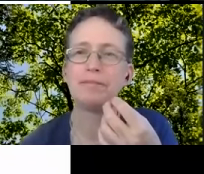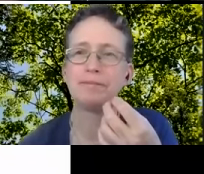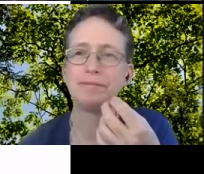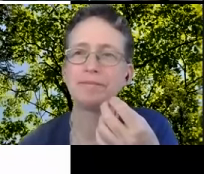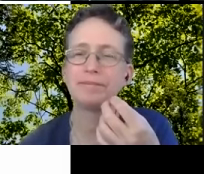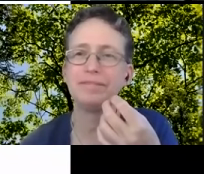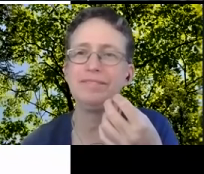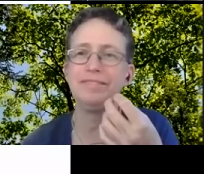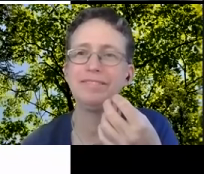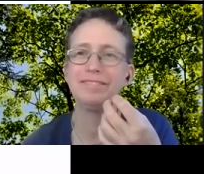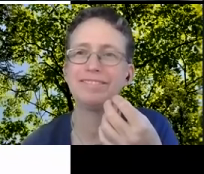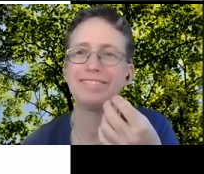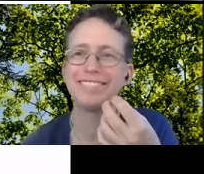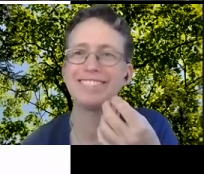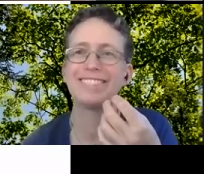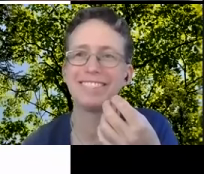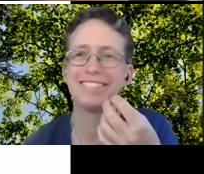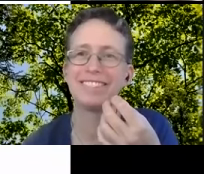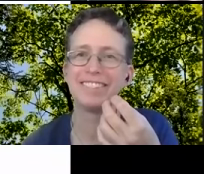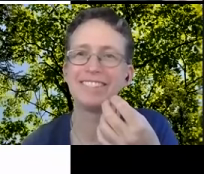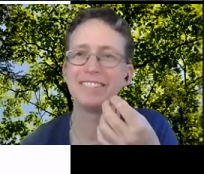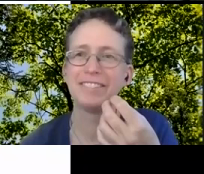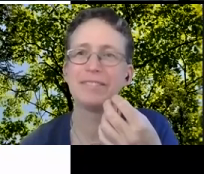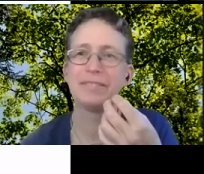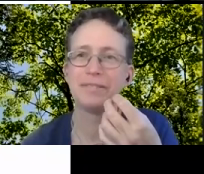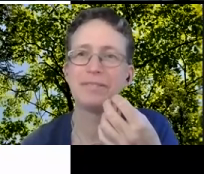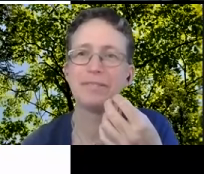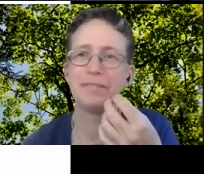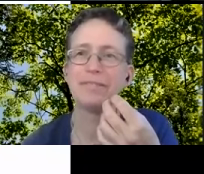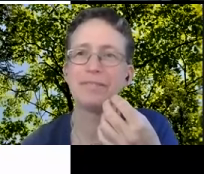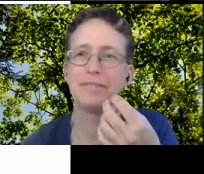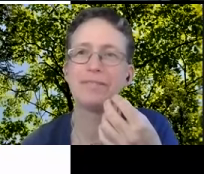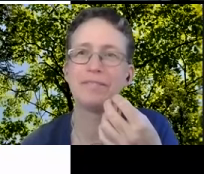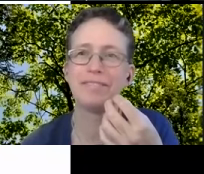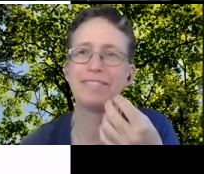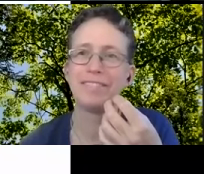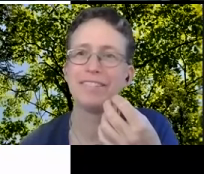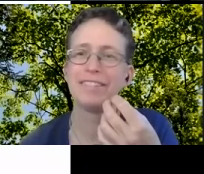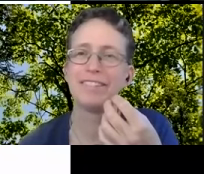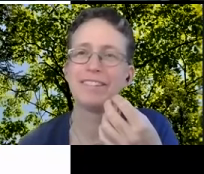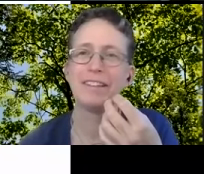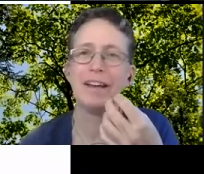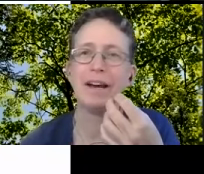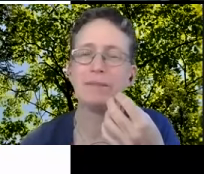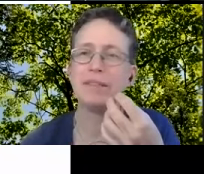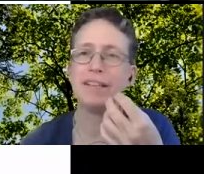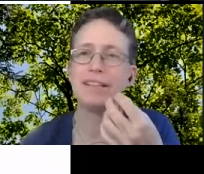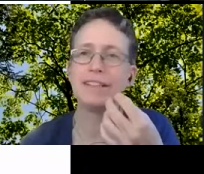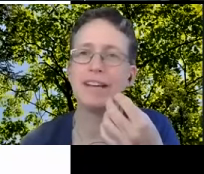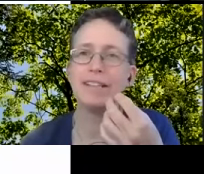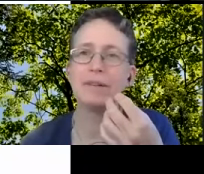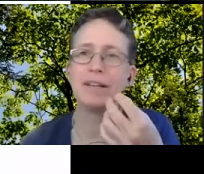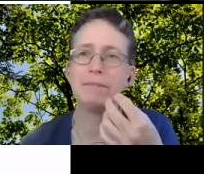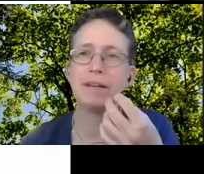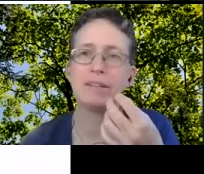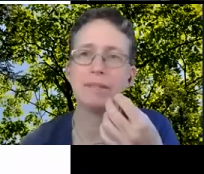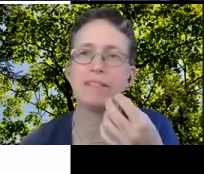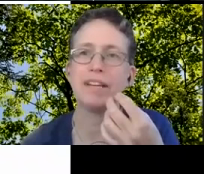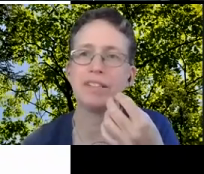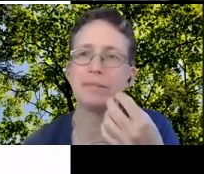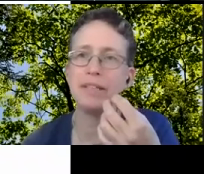airport, seeing this vast desert and then like this big green golf course. Yeah, absolutely. And so that is one aspect